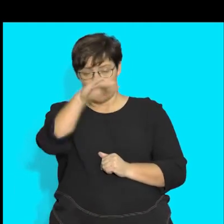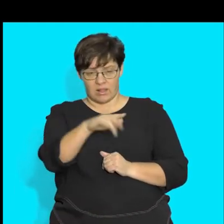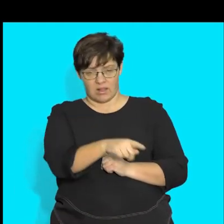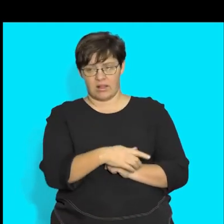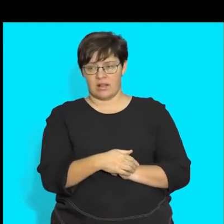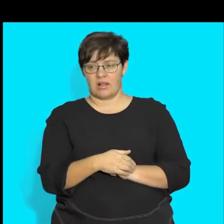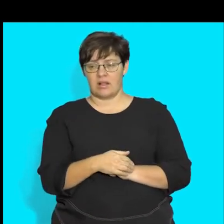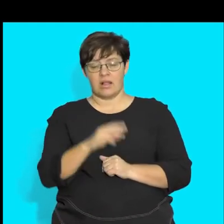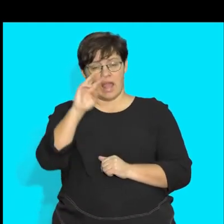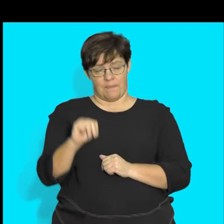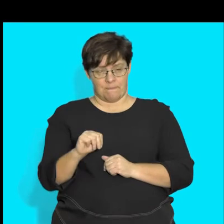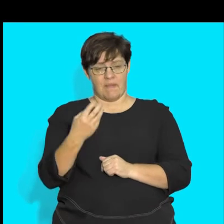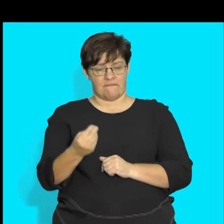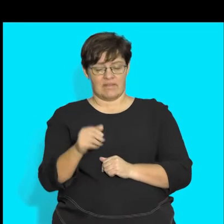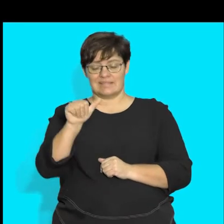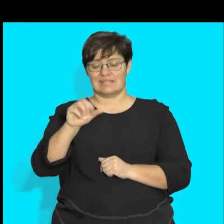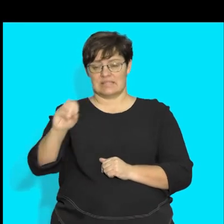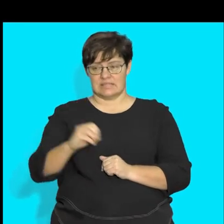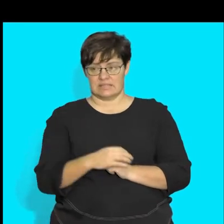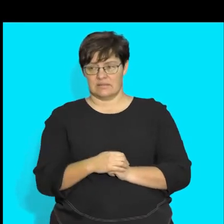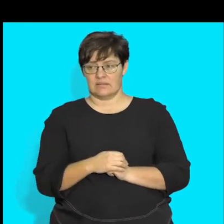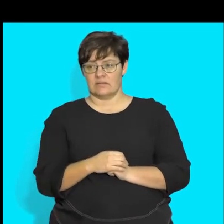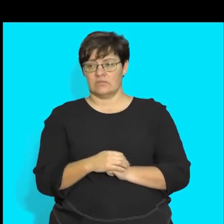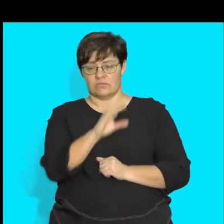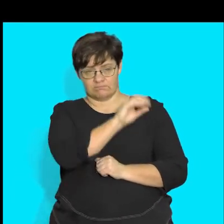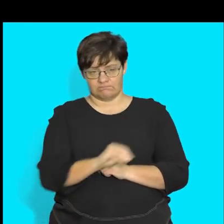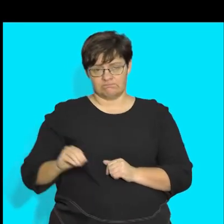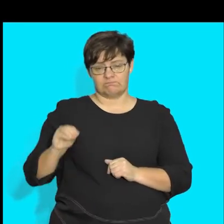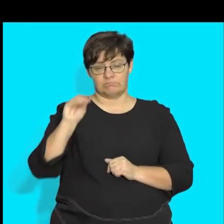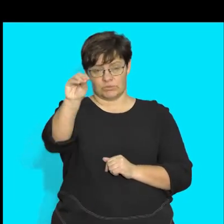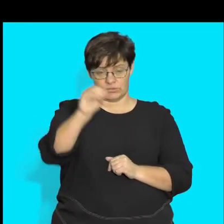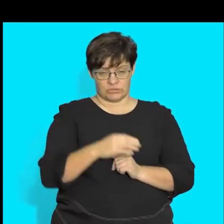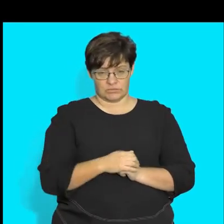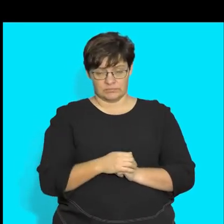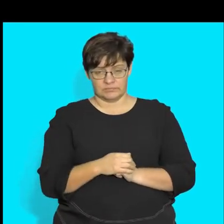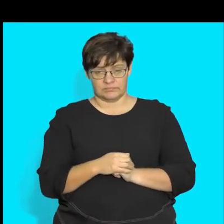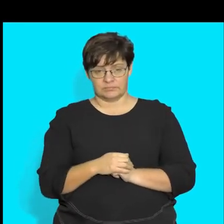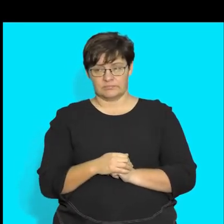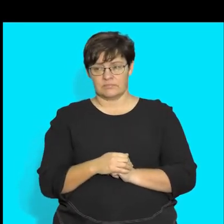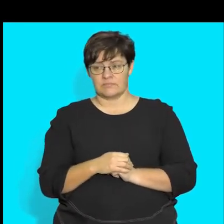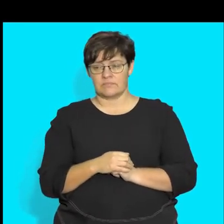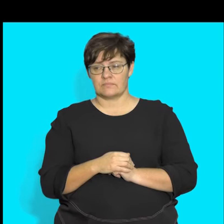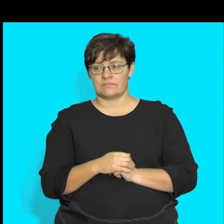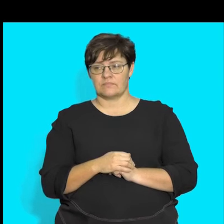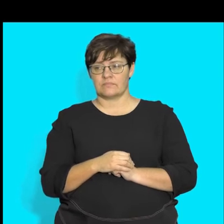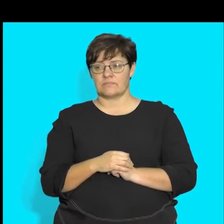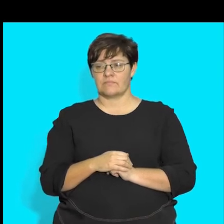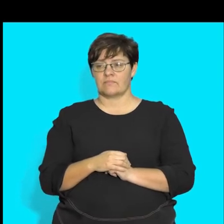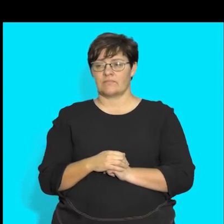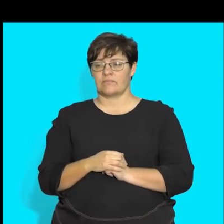angle is. The angle is 60, and so I'm going to go put that angle into my formula. Let's do